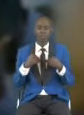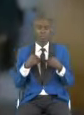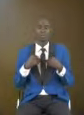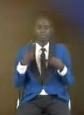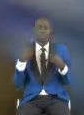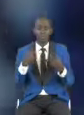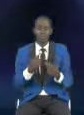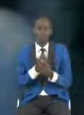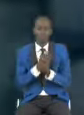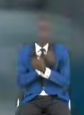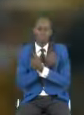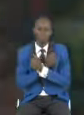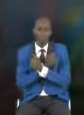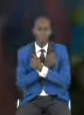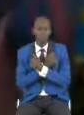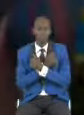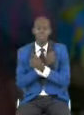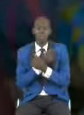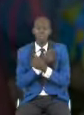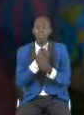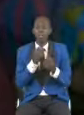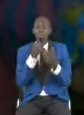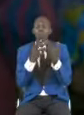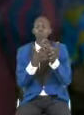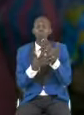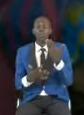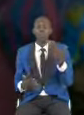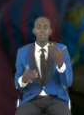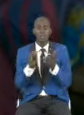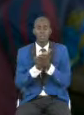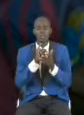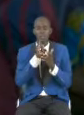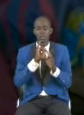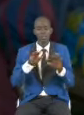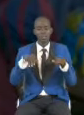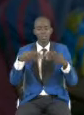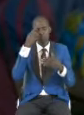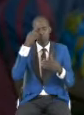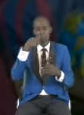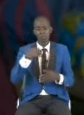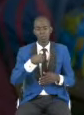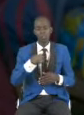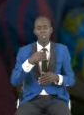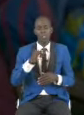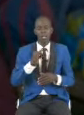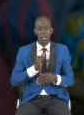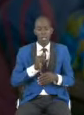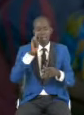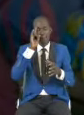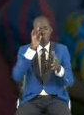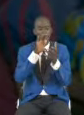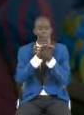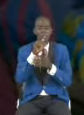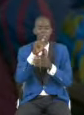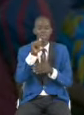blood that is shed for me. I believe all the